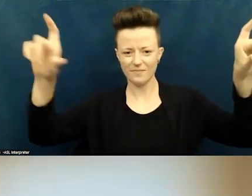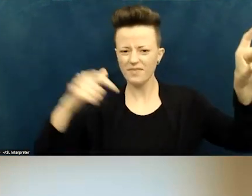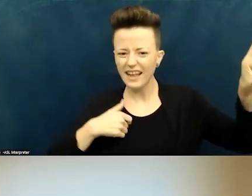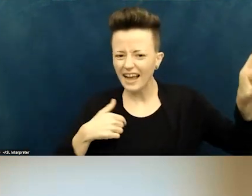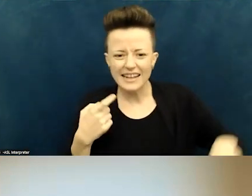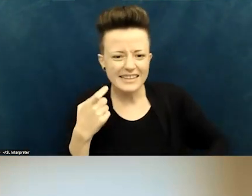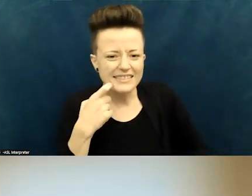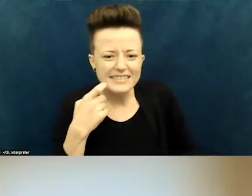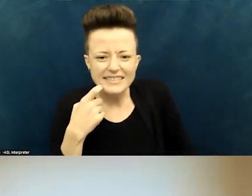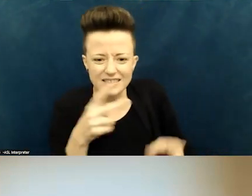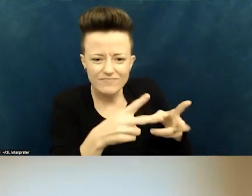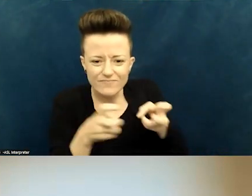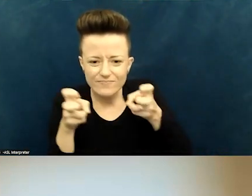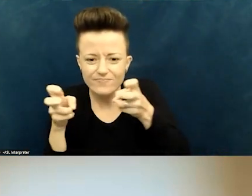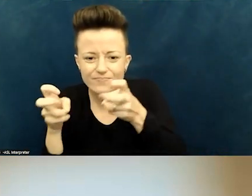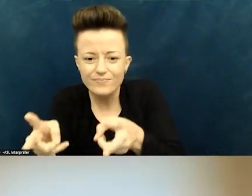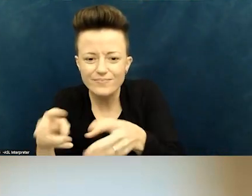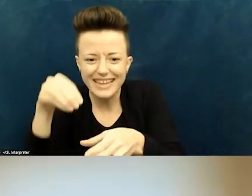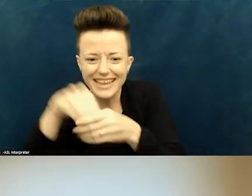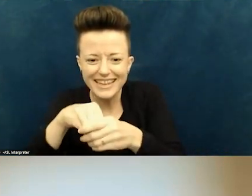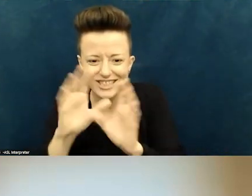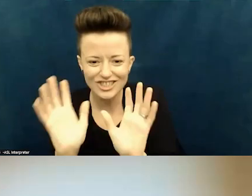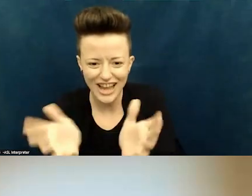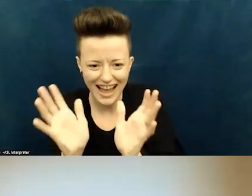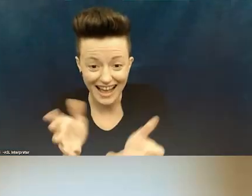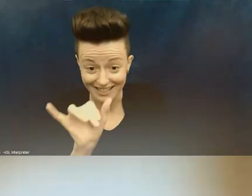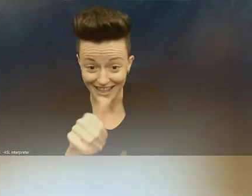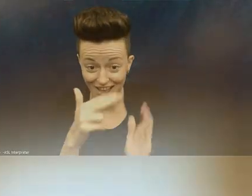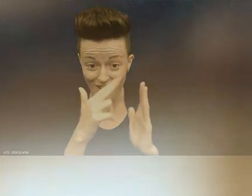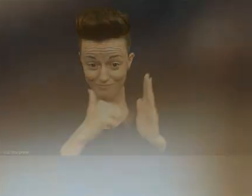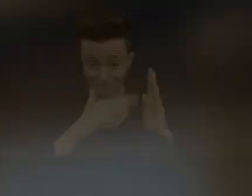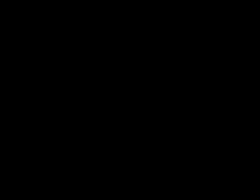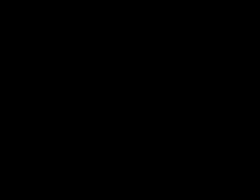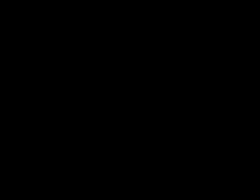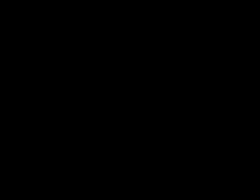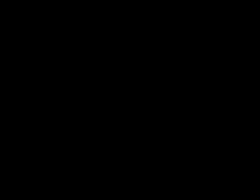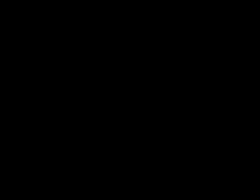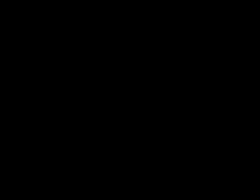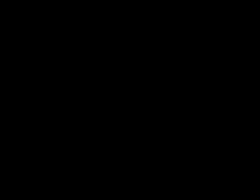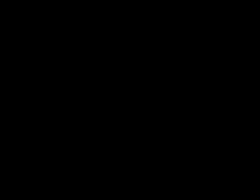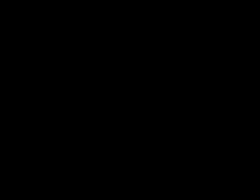takes you directly to that art piece, which apparently was created by Hyatt Moore.